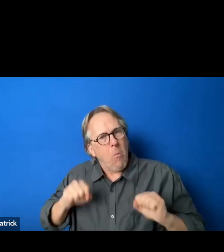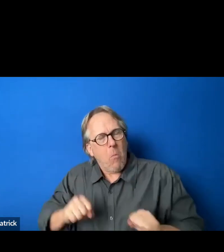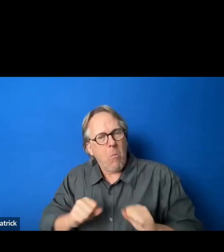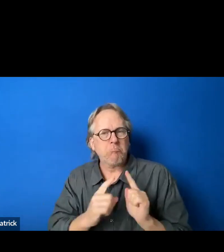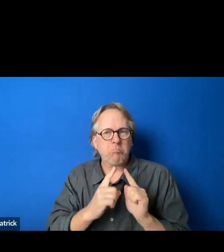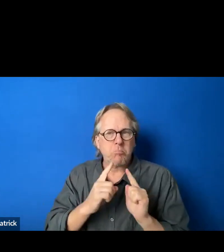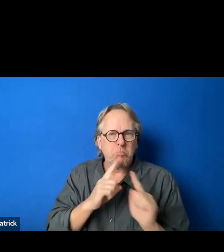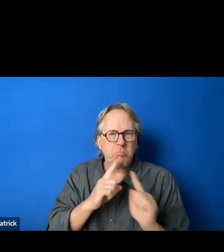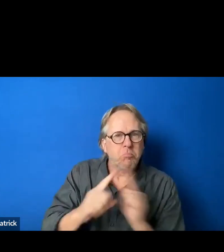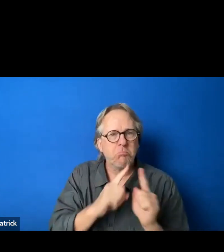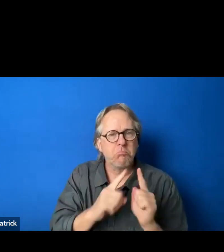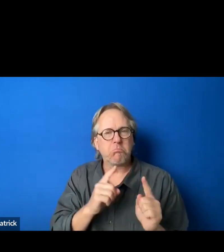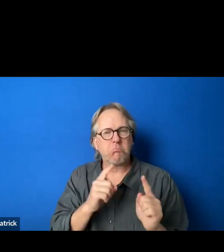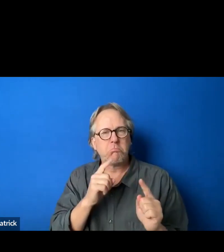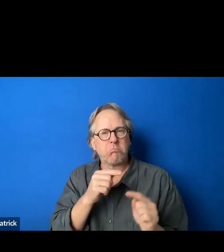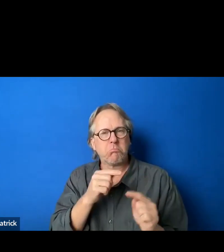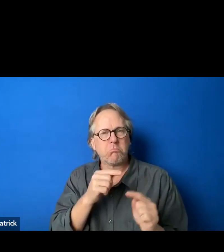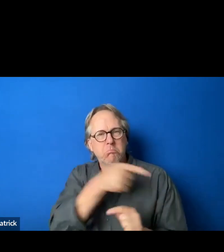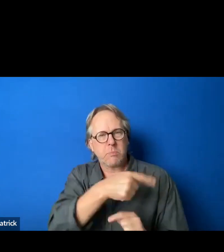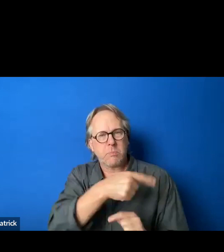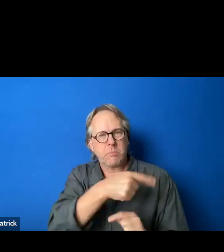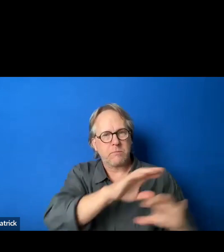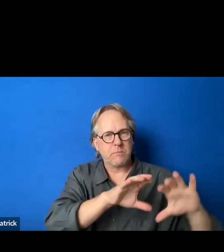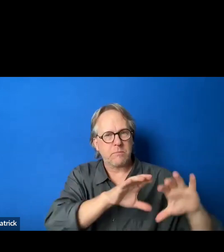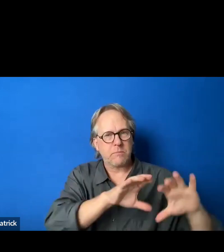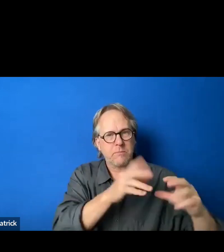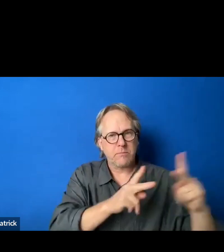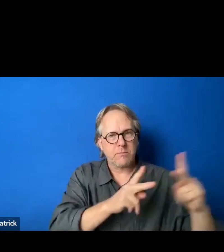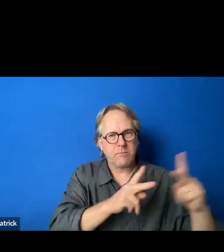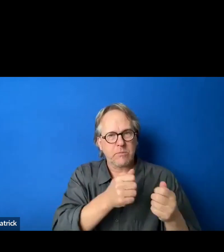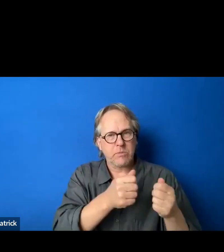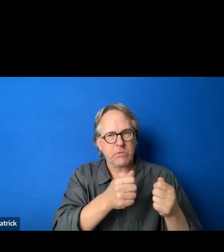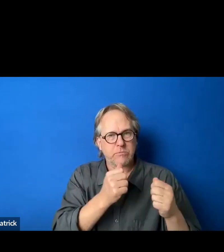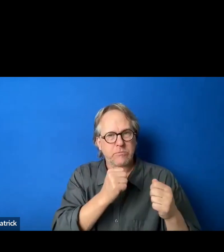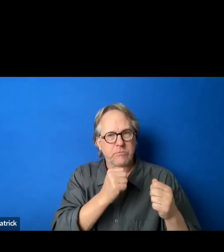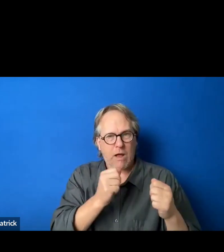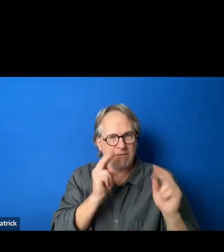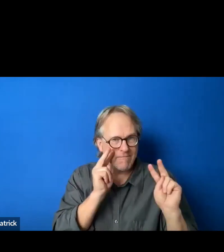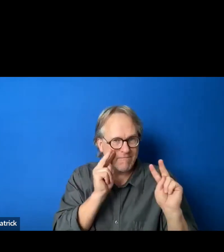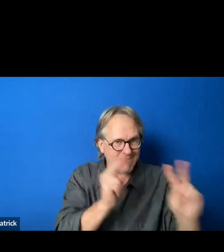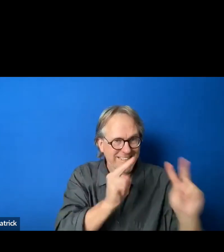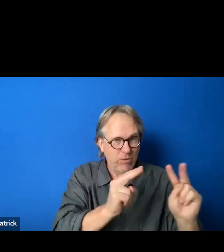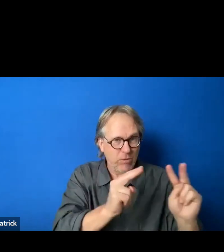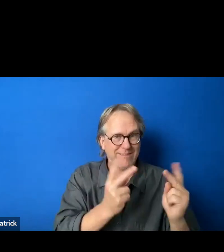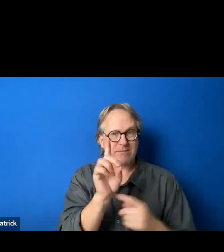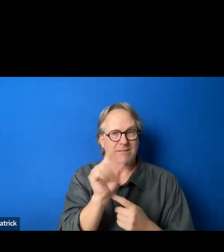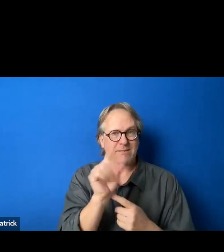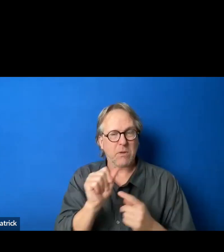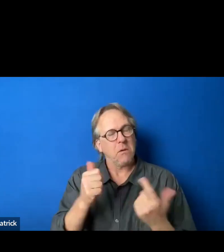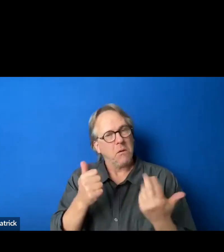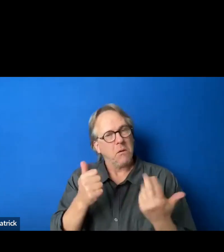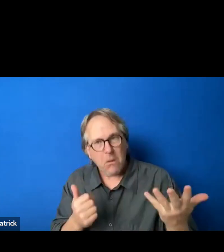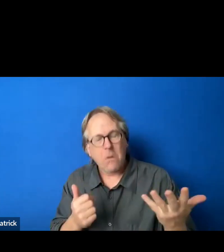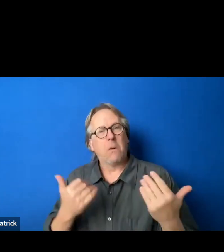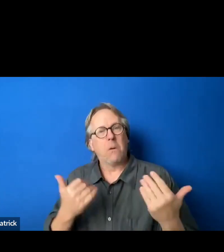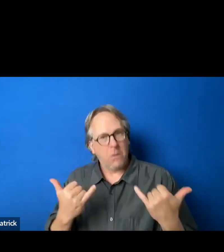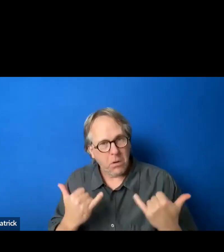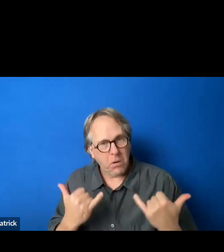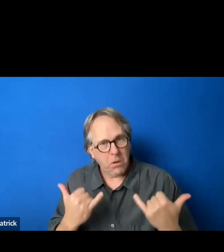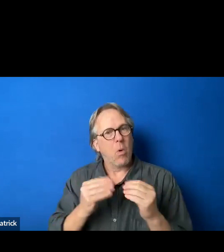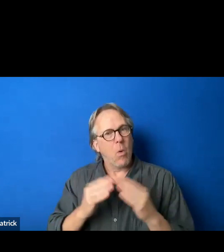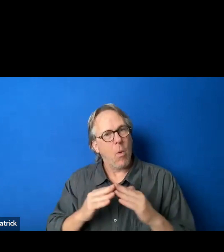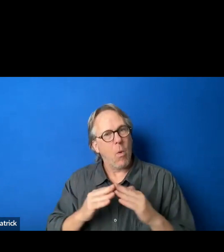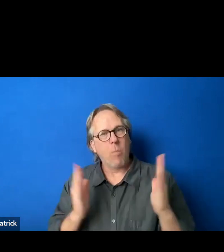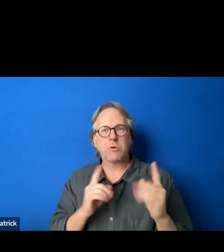the society becoming more cognizant, more accepting of the idea that there's a lot going on in people's lives